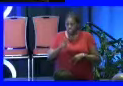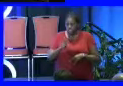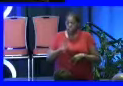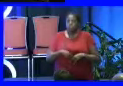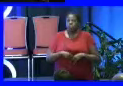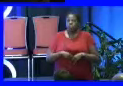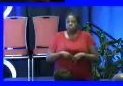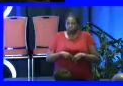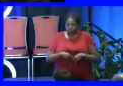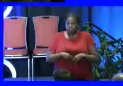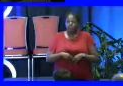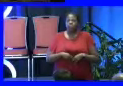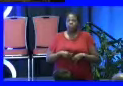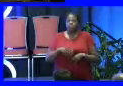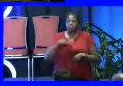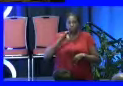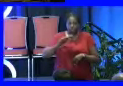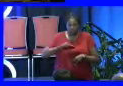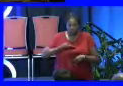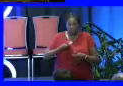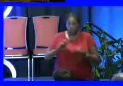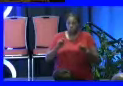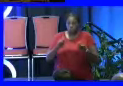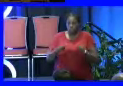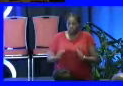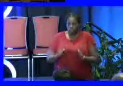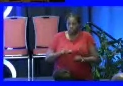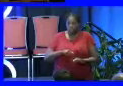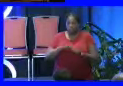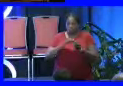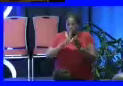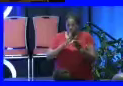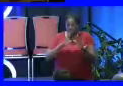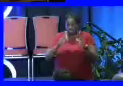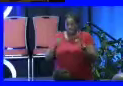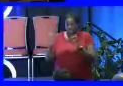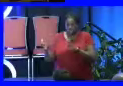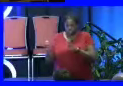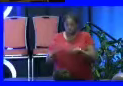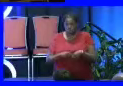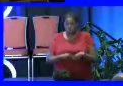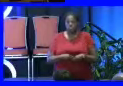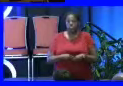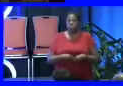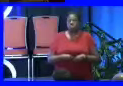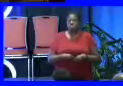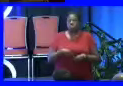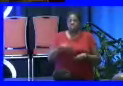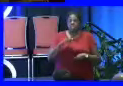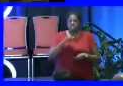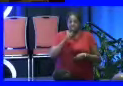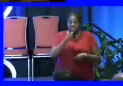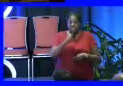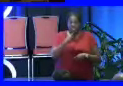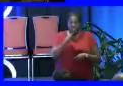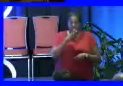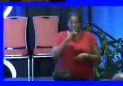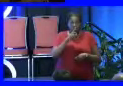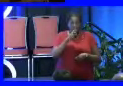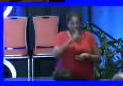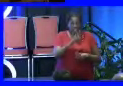aggravated. And we just started trying to address what the issues were. It wasn't like the Medicaid agency, oh, we want access